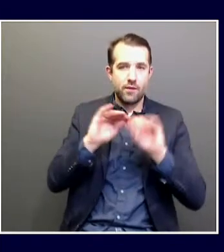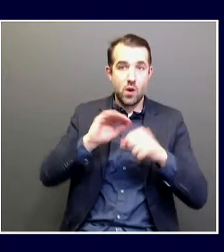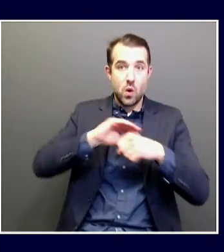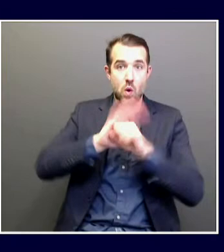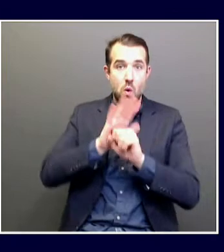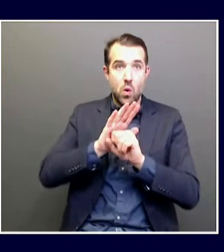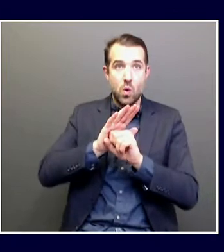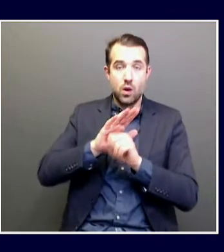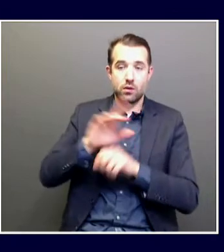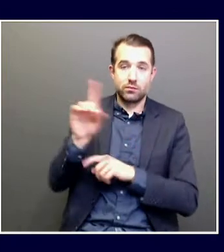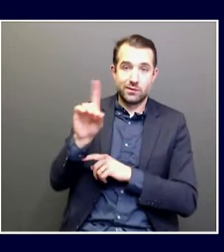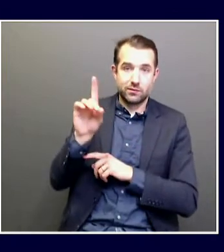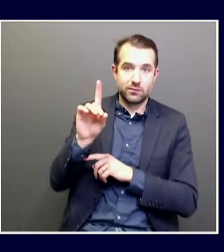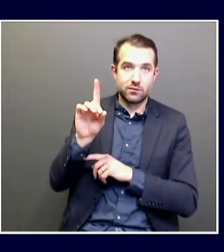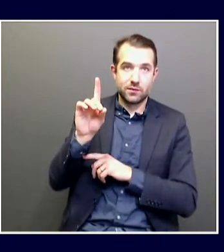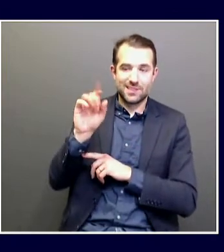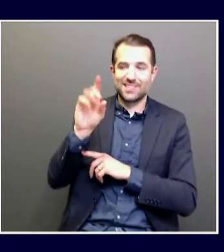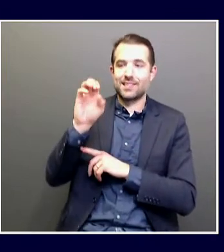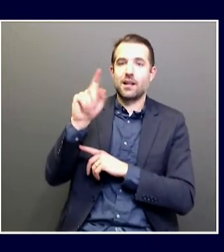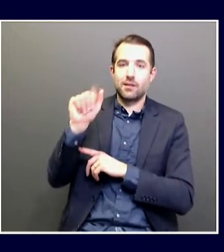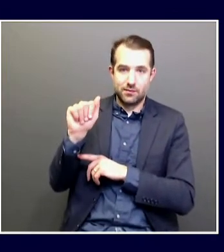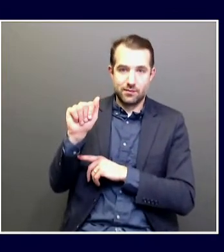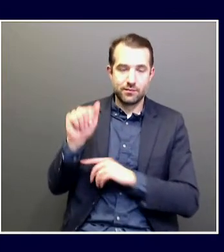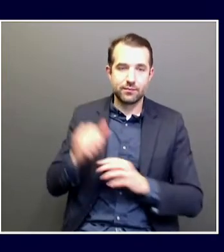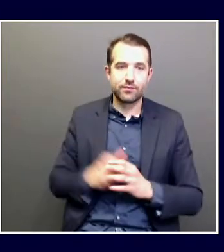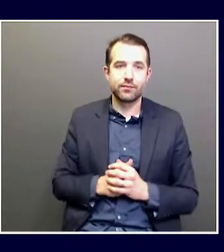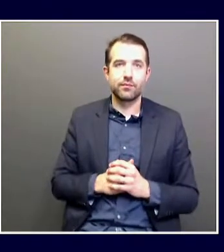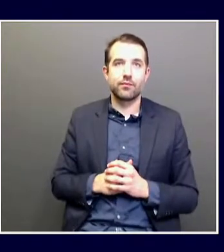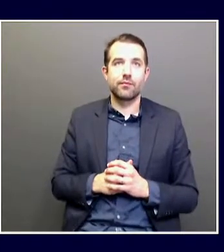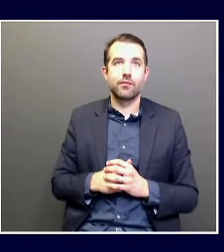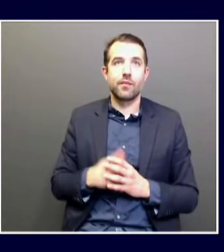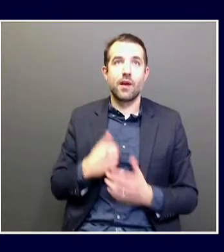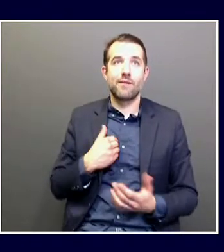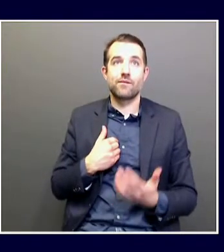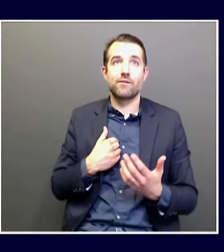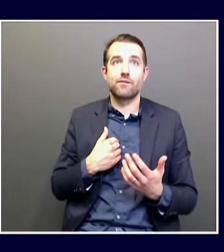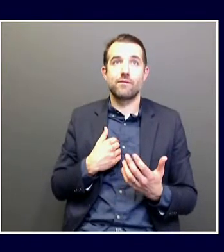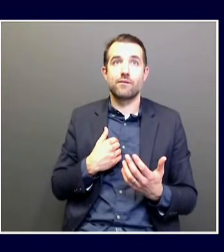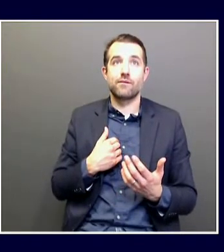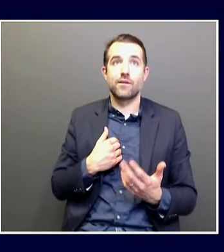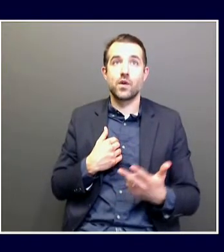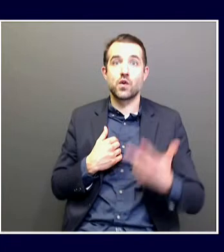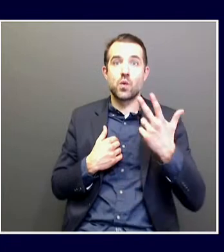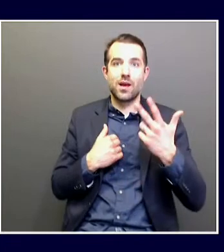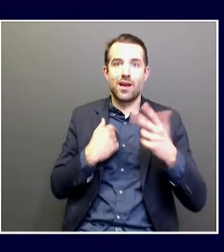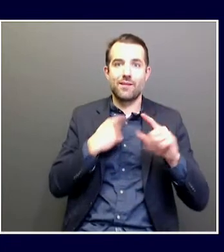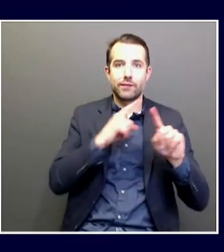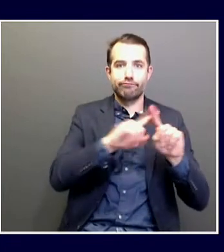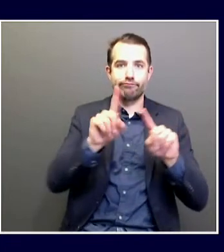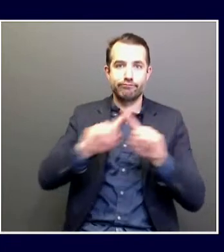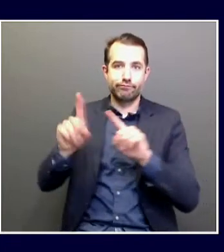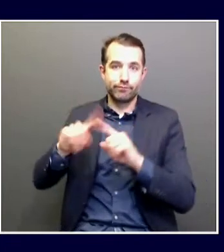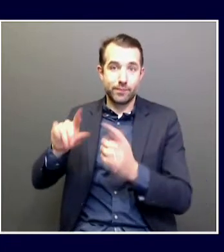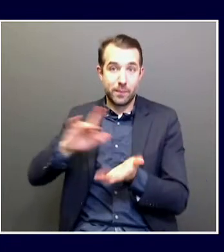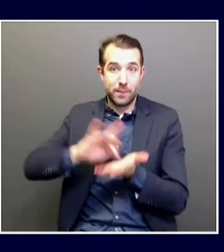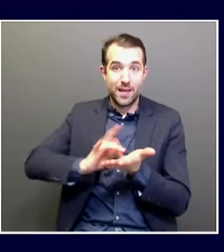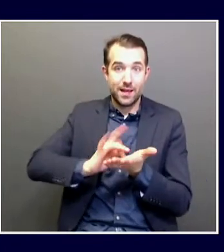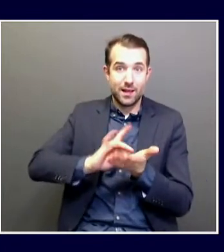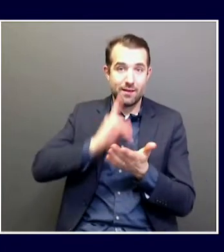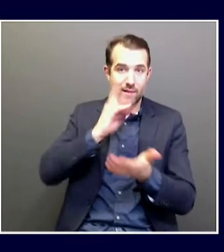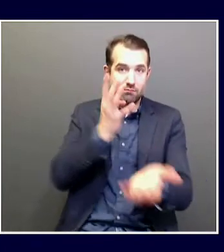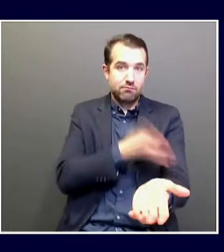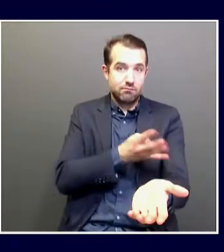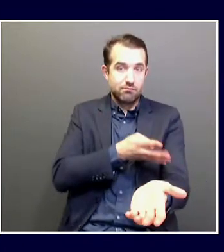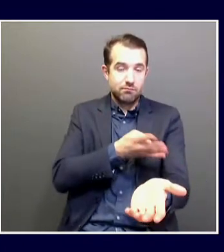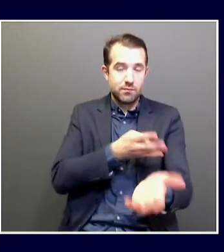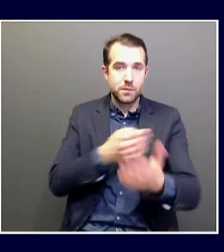are 3 of them out there. In light of the Delta variant, the 3 monoclonal antibodies that are currently available have